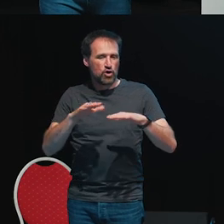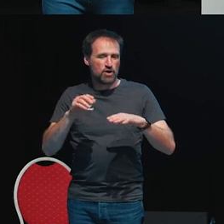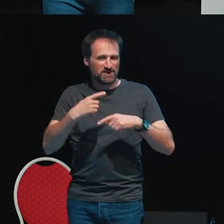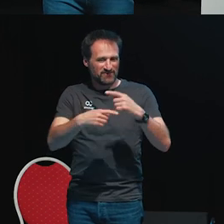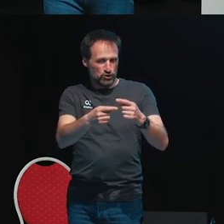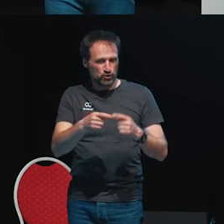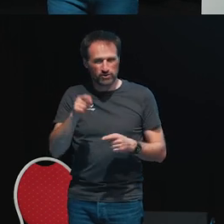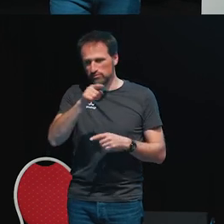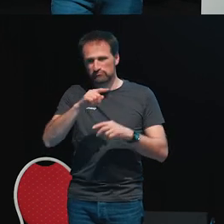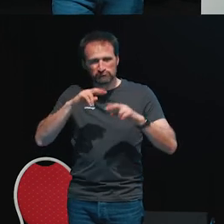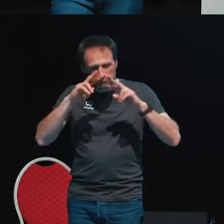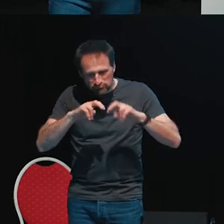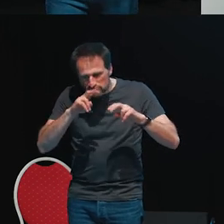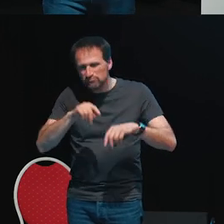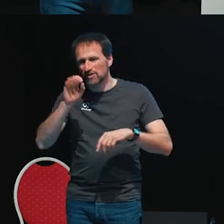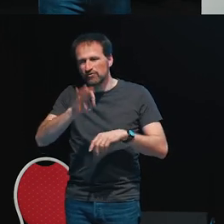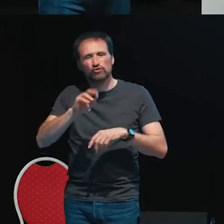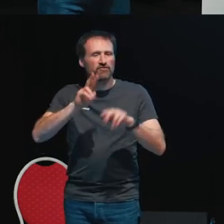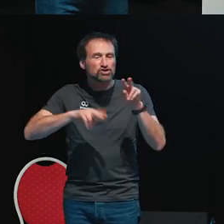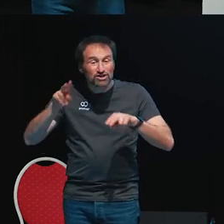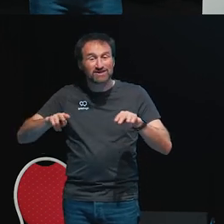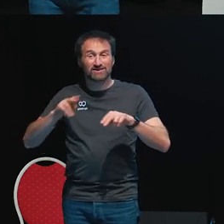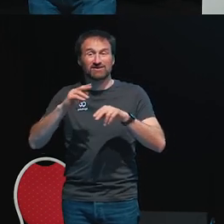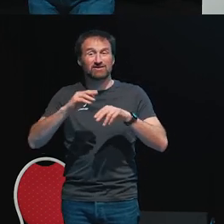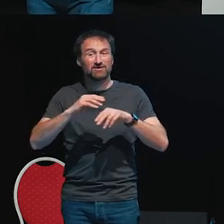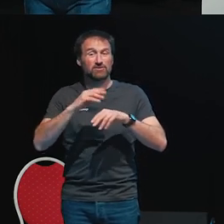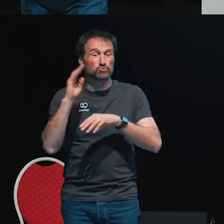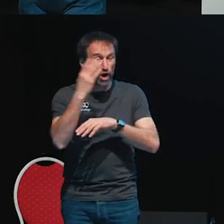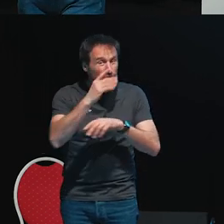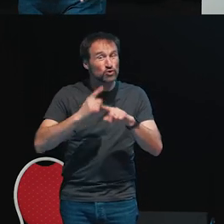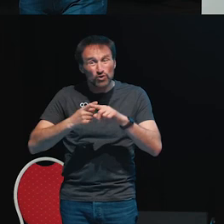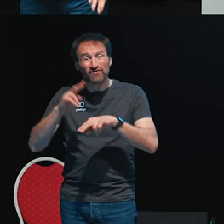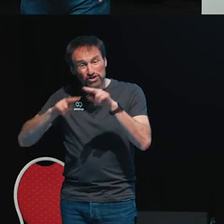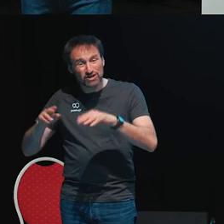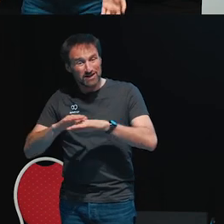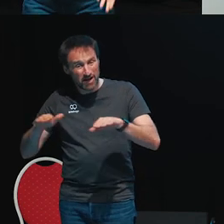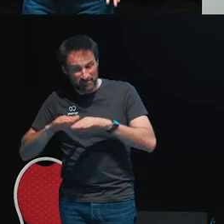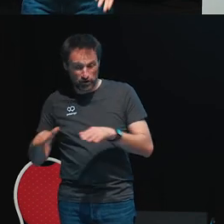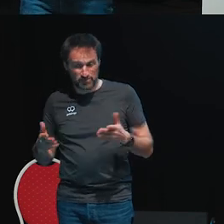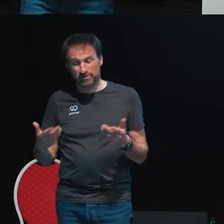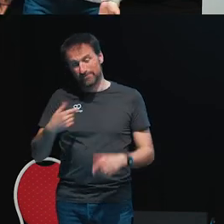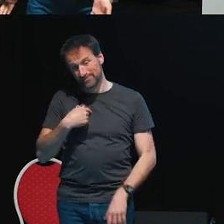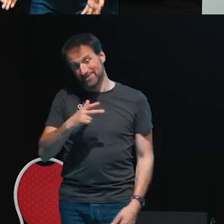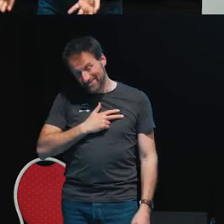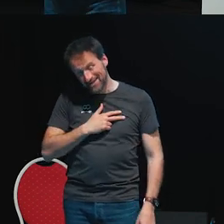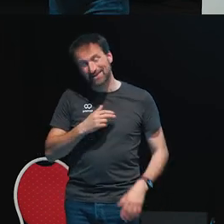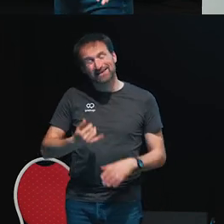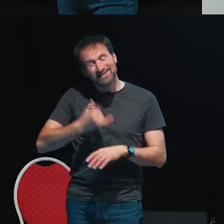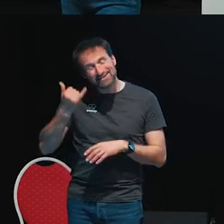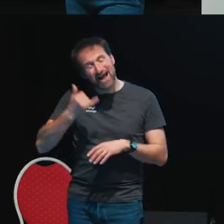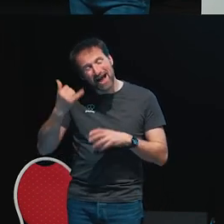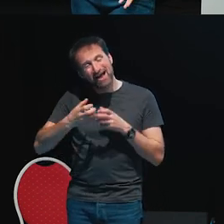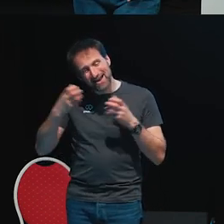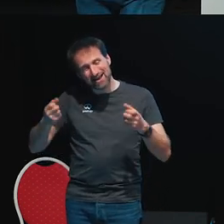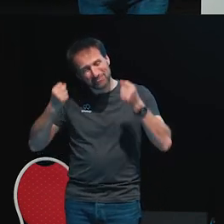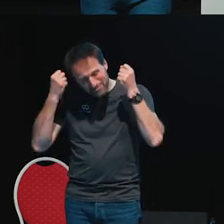So it is, when I say massively distributed multiplayer engineering, it really is massively distributed and